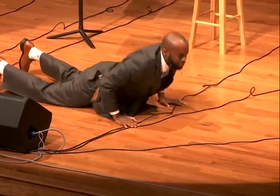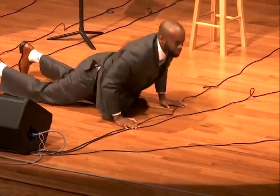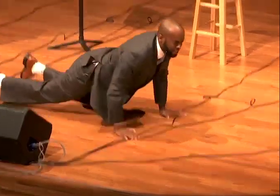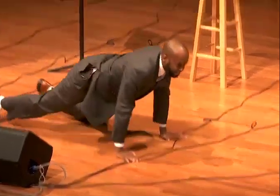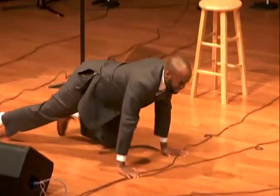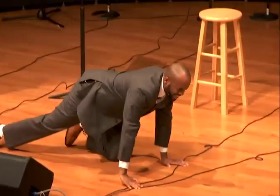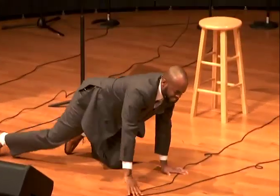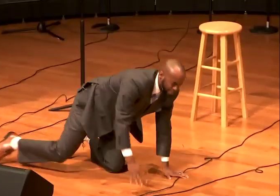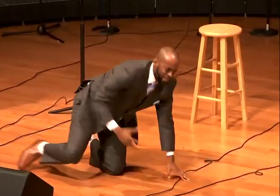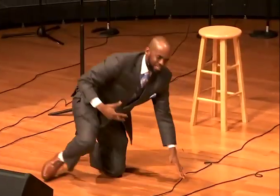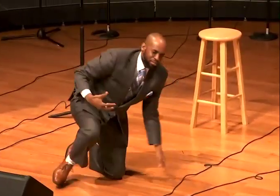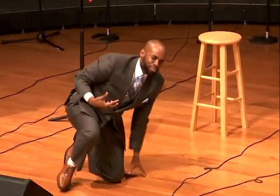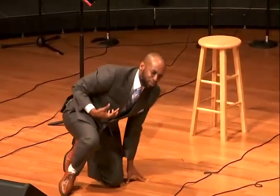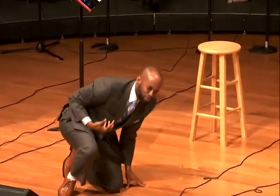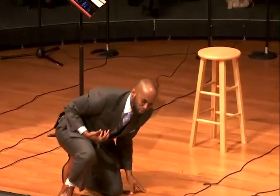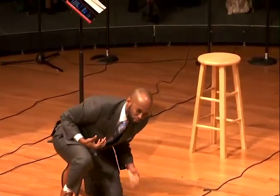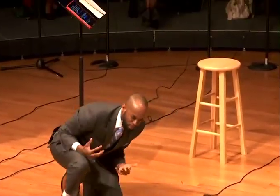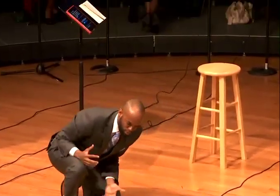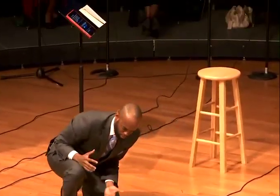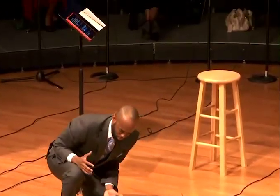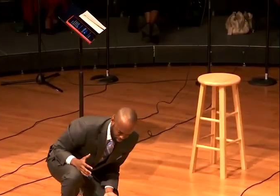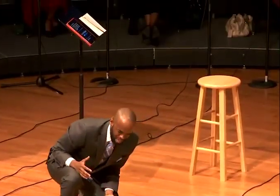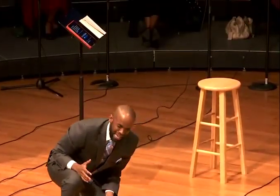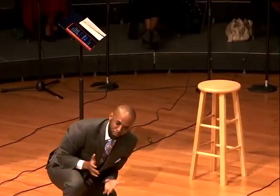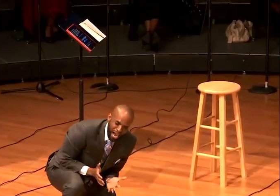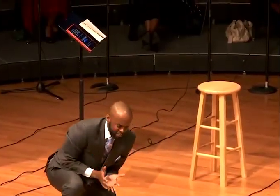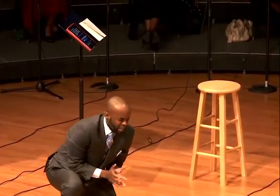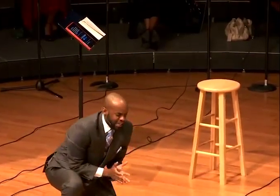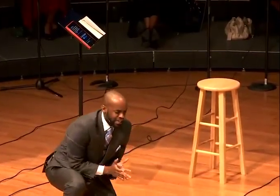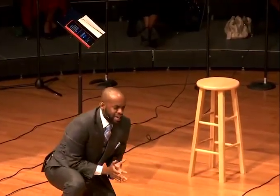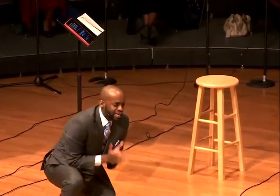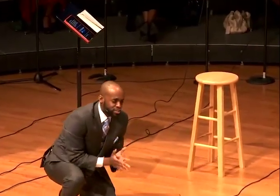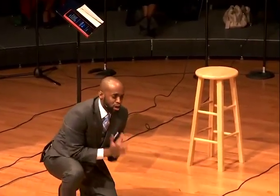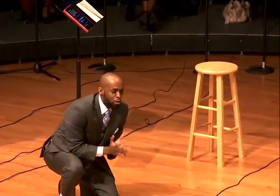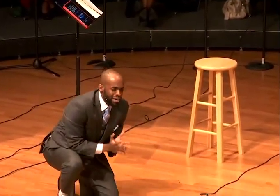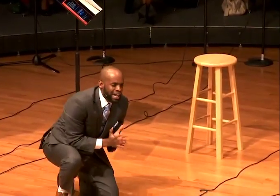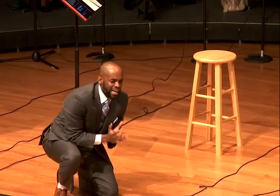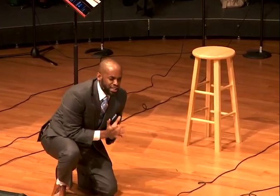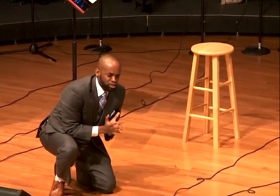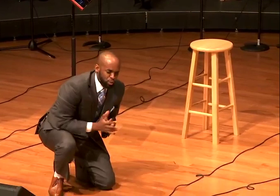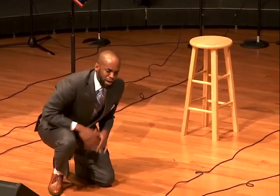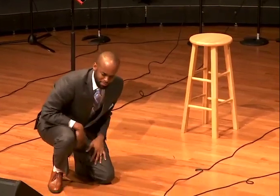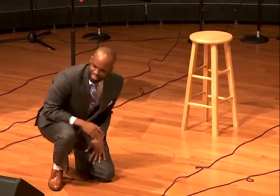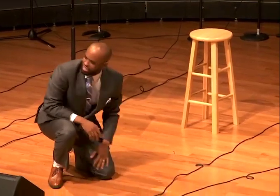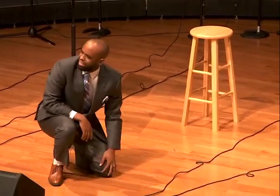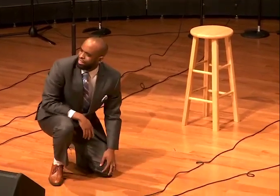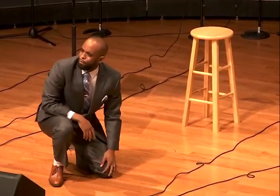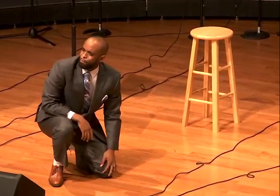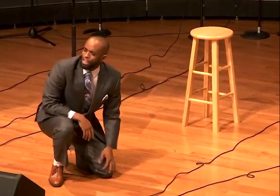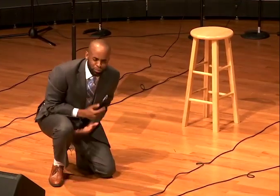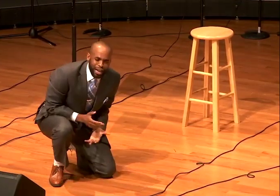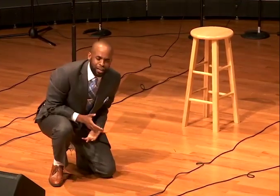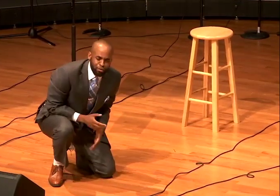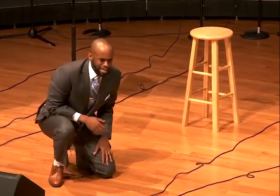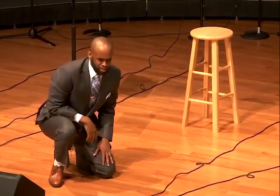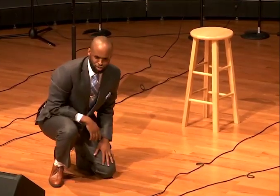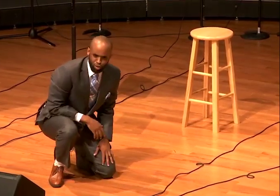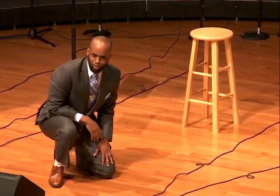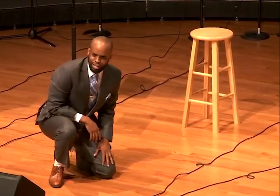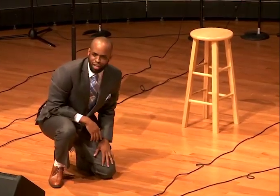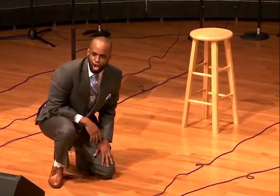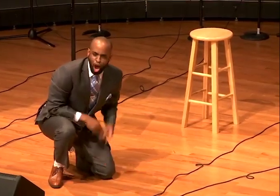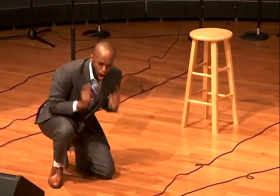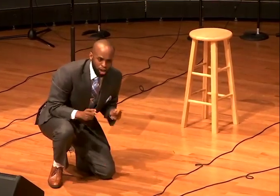And the Bible says that he makes himself so vulnerable. And watch, his sermon got interrupted. That's what I love about